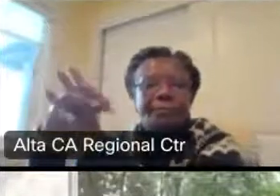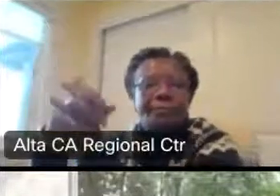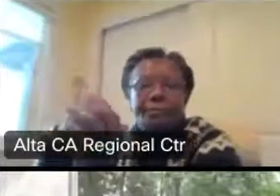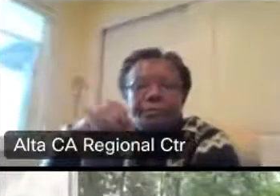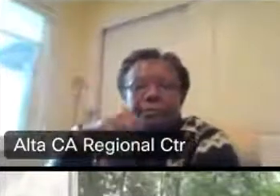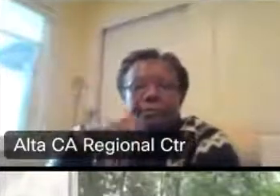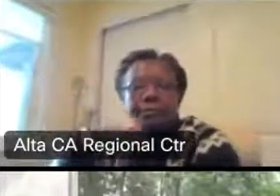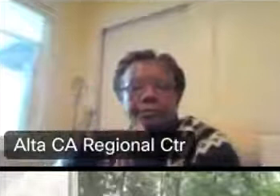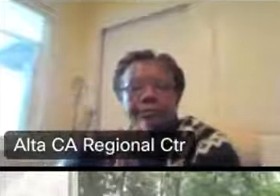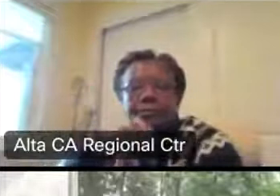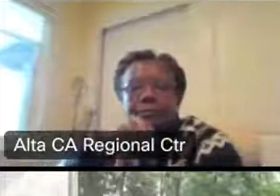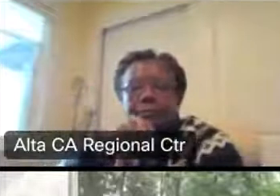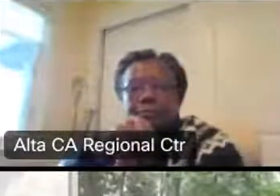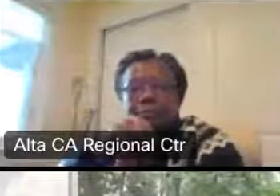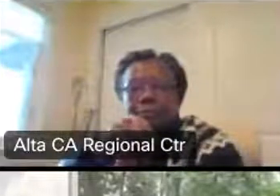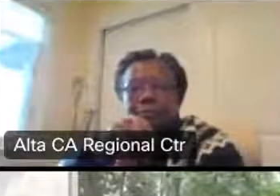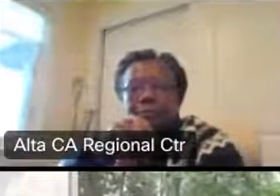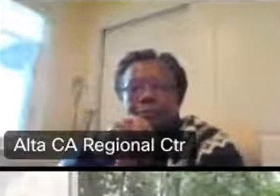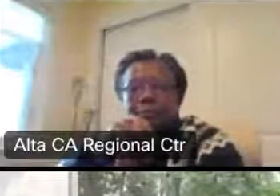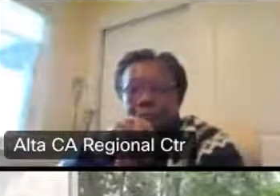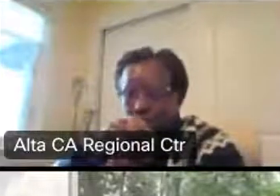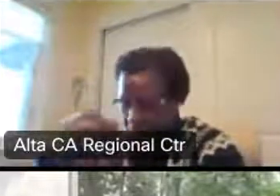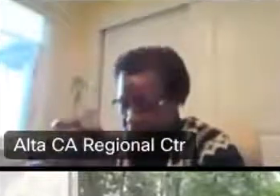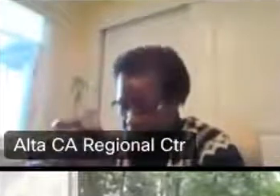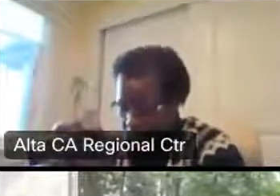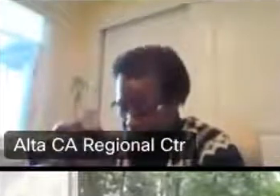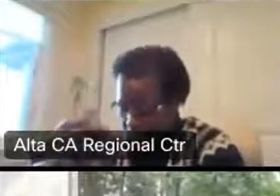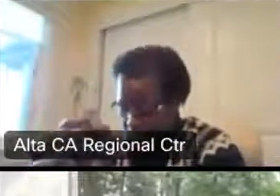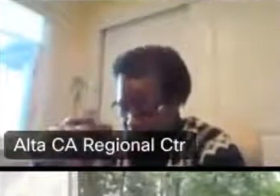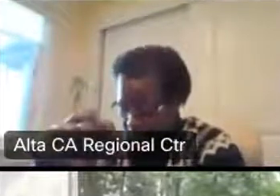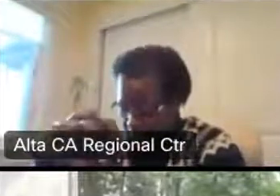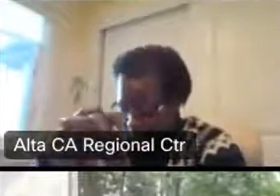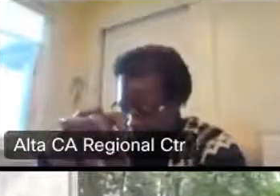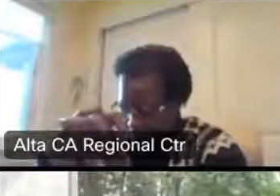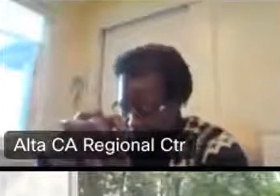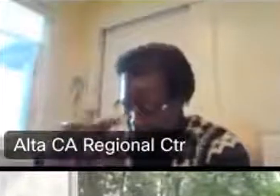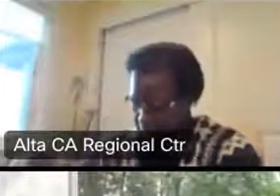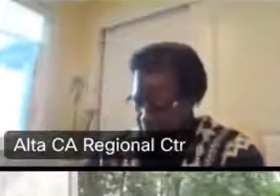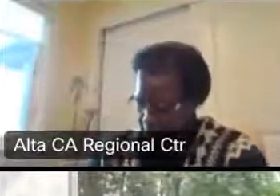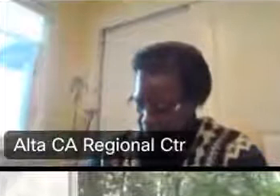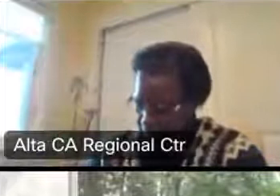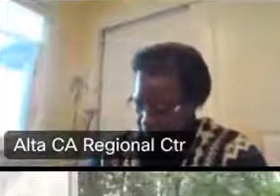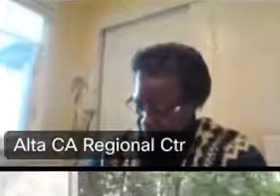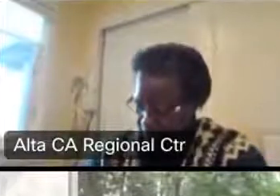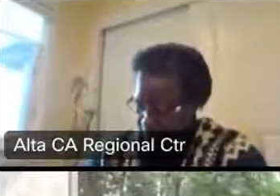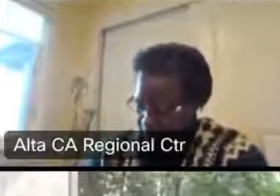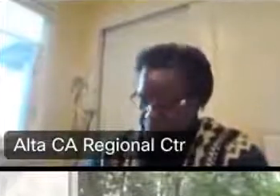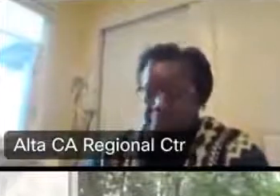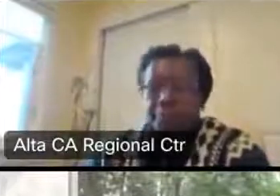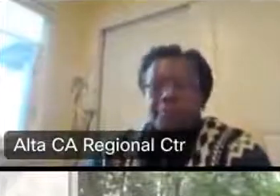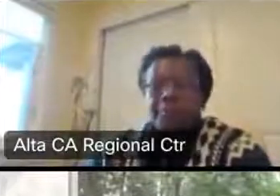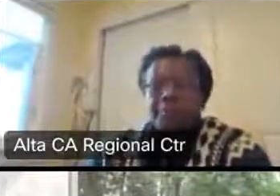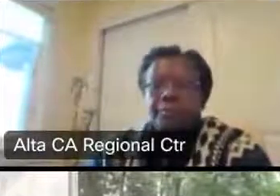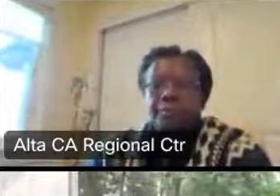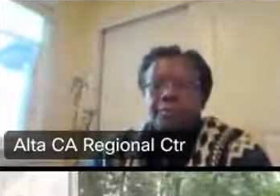Christy, we've got a vendor fair coming up. What's going on with the crisis vendors? Well, the Crisis